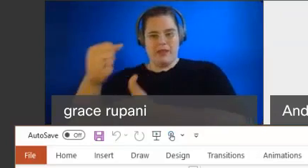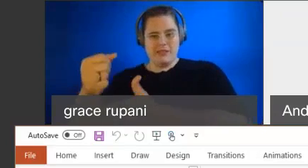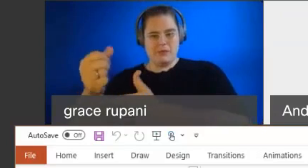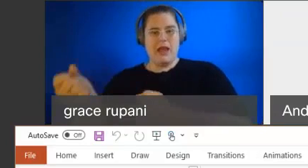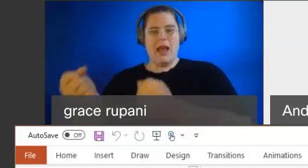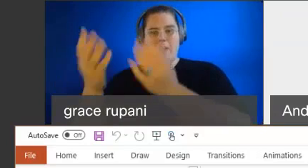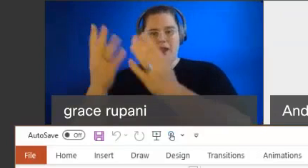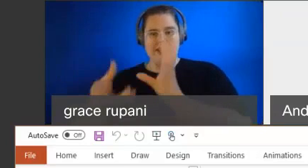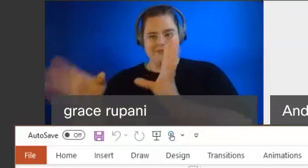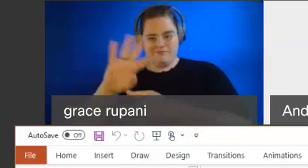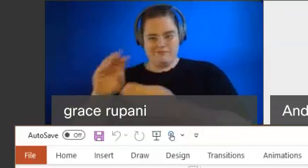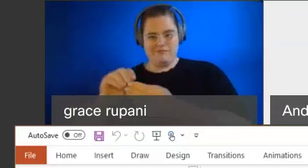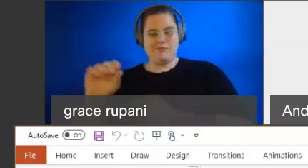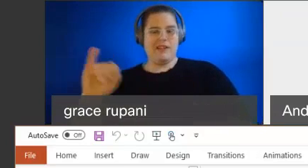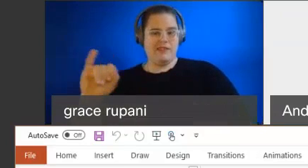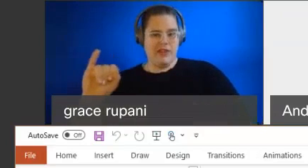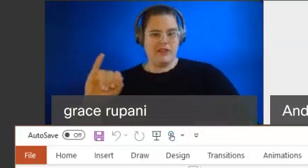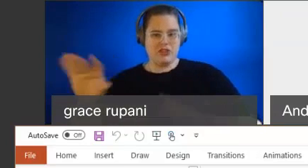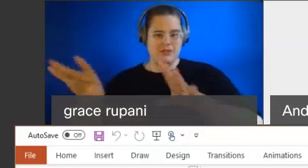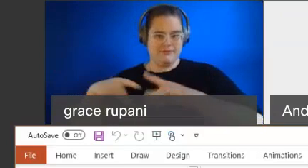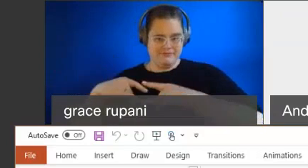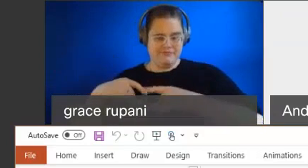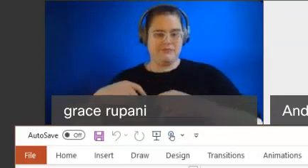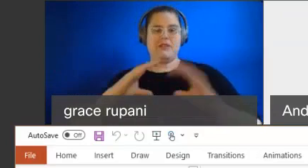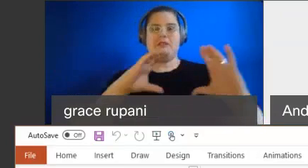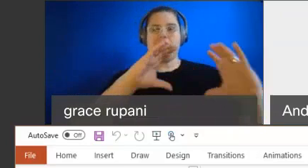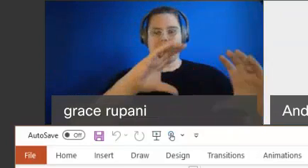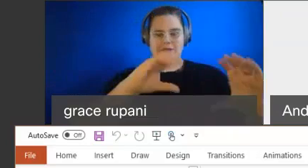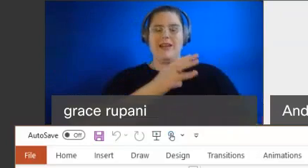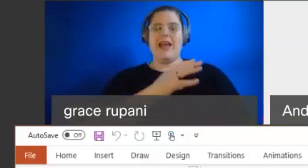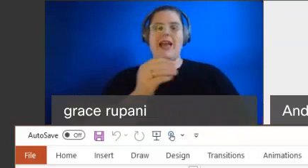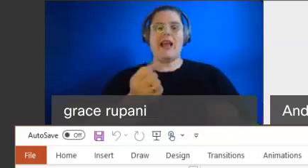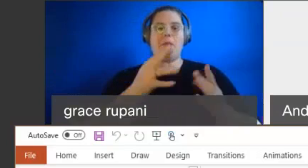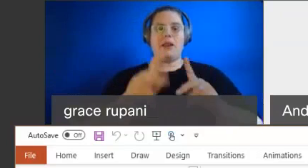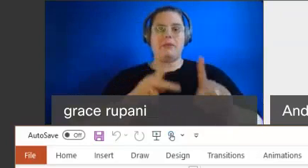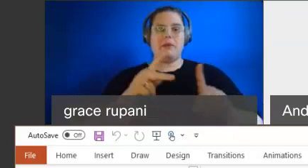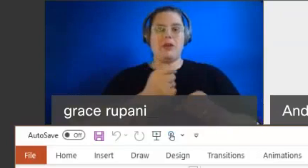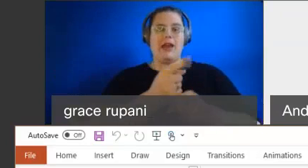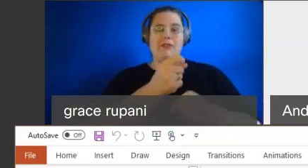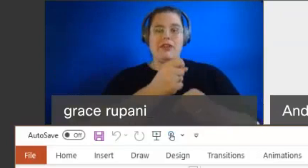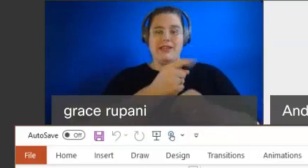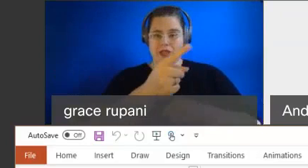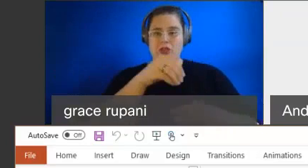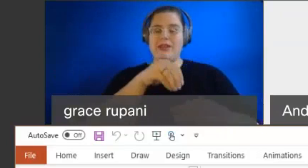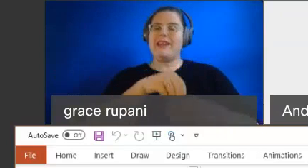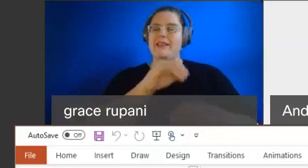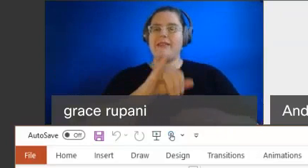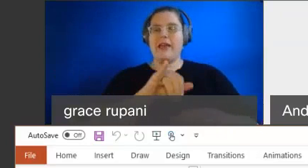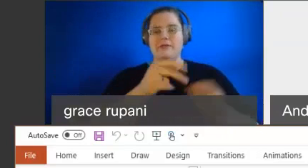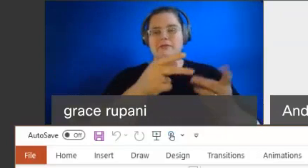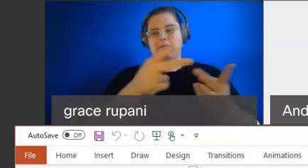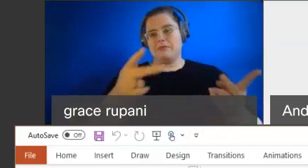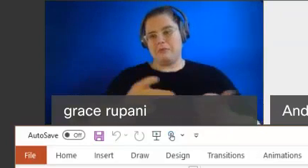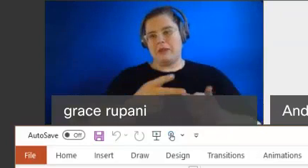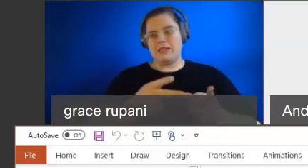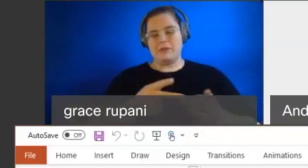of people this year who have been in those placement types. And so, for example, and the colors changed. I'm